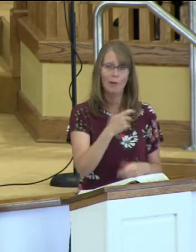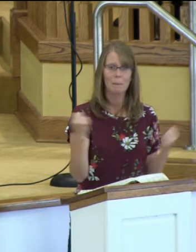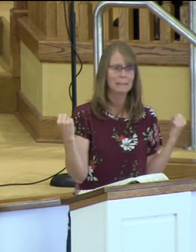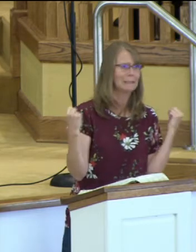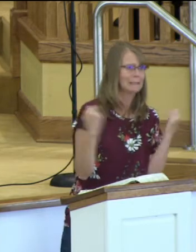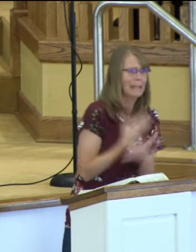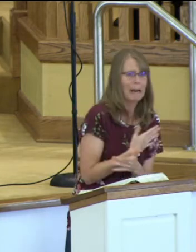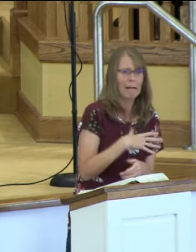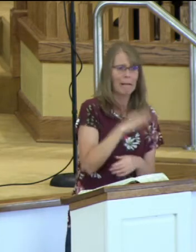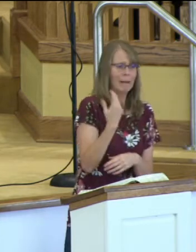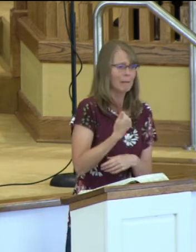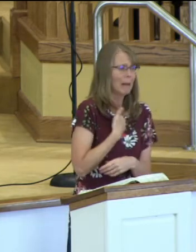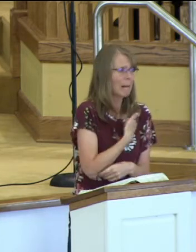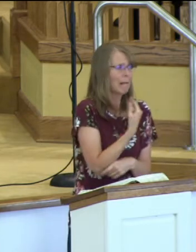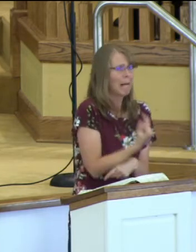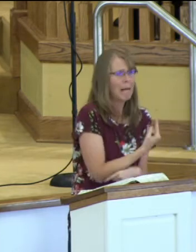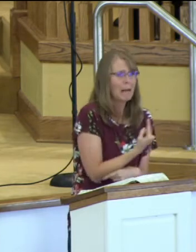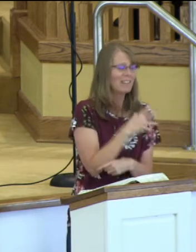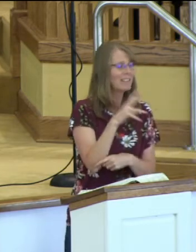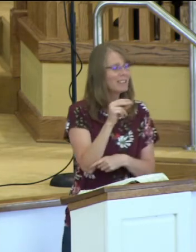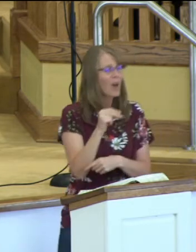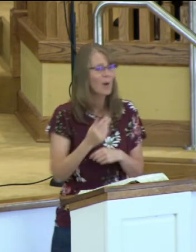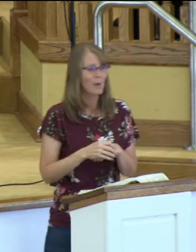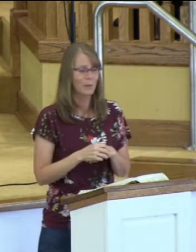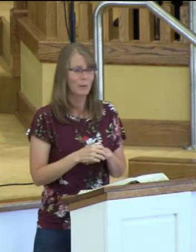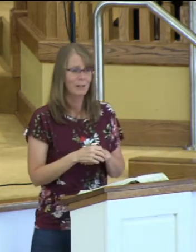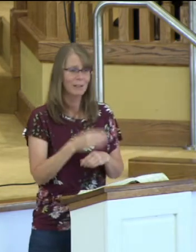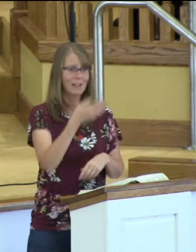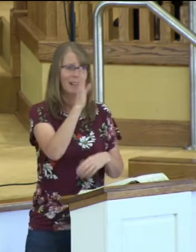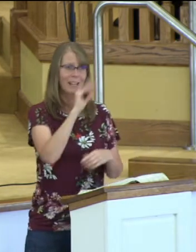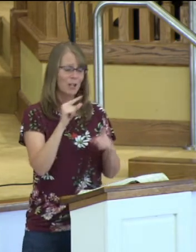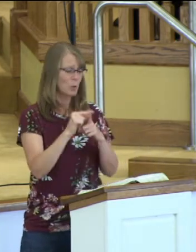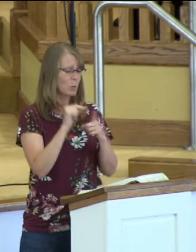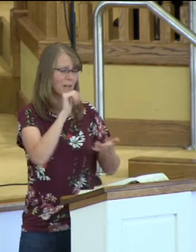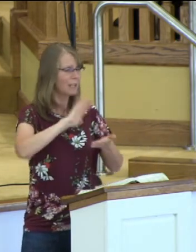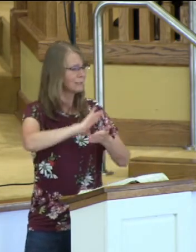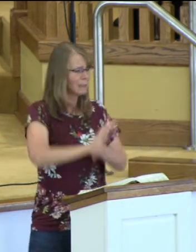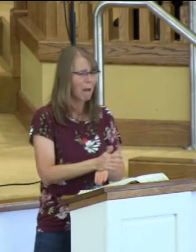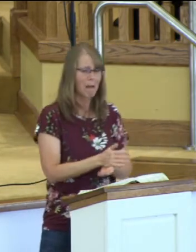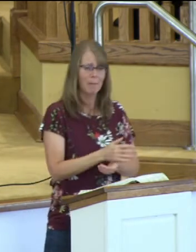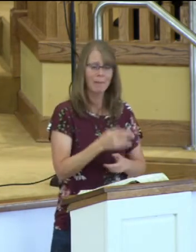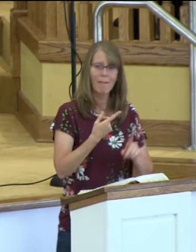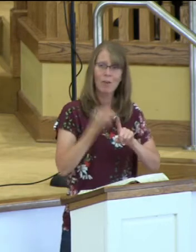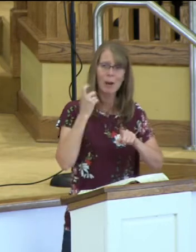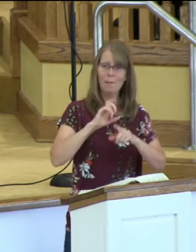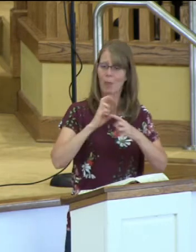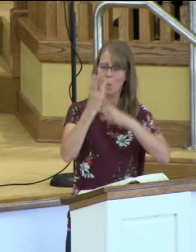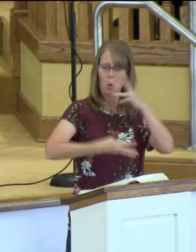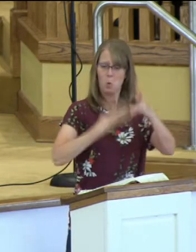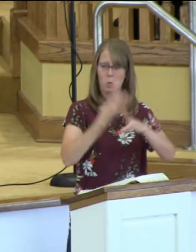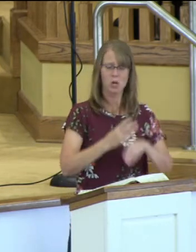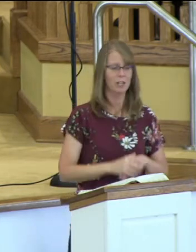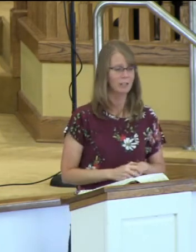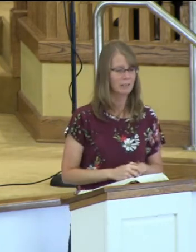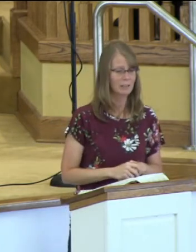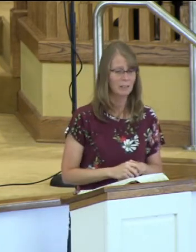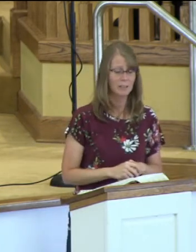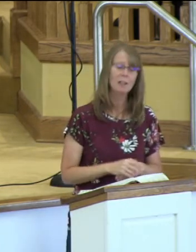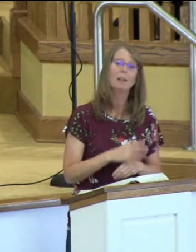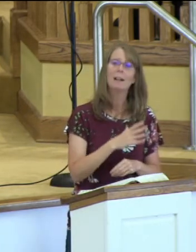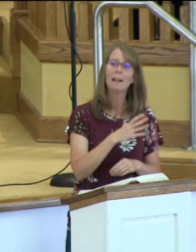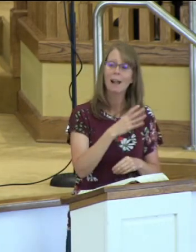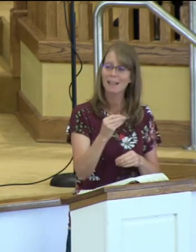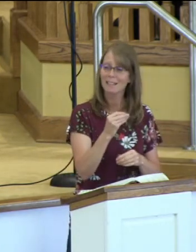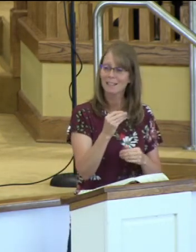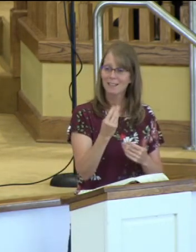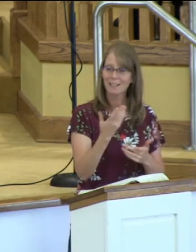in the corner biting our nails. Hey, listen, it didn't get stumped. It didn't get stopped. It didn't get gotten rid of. I don't think that's good English. But hey, listen, it